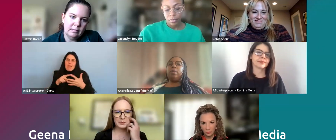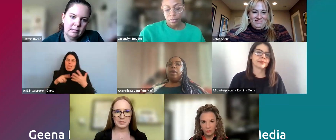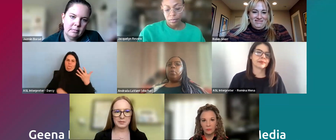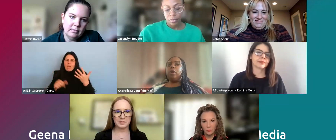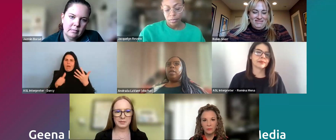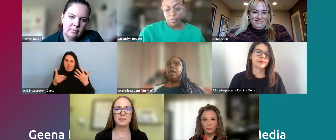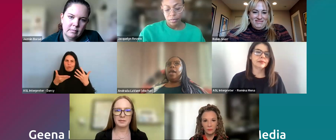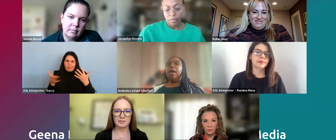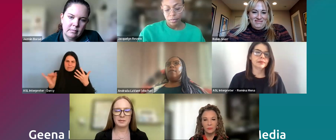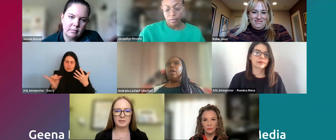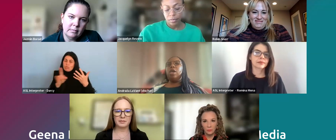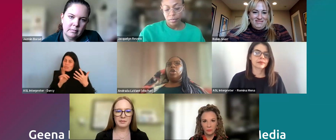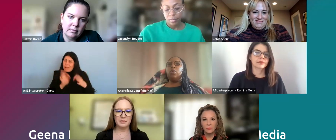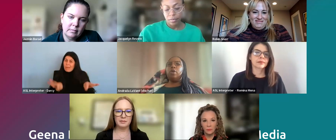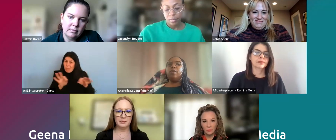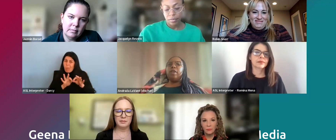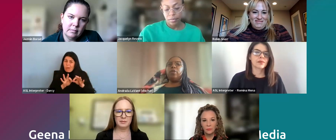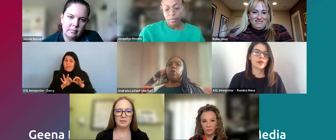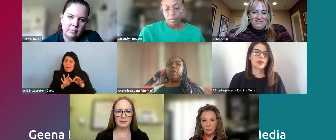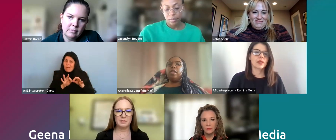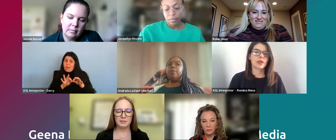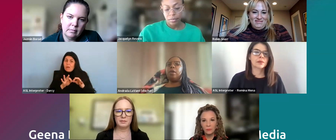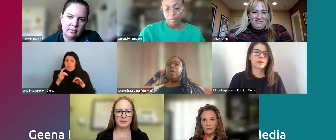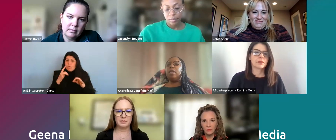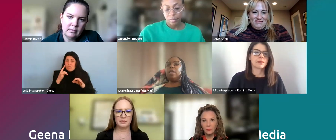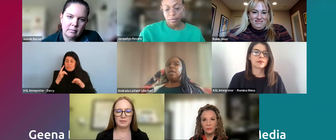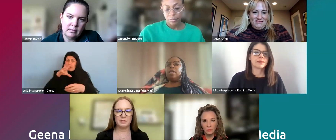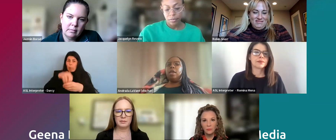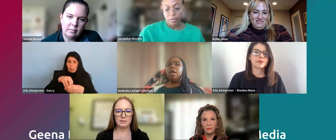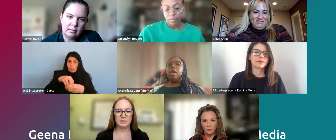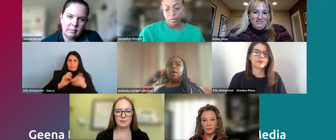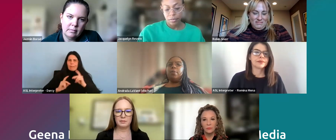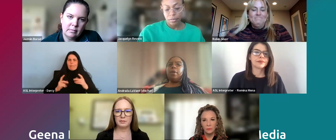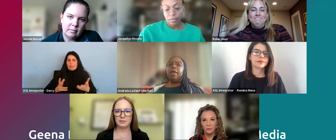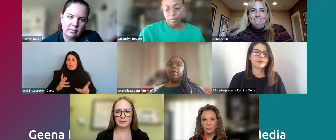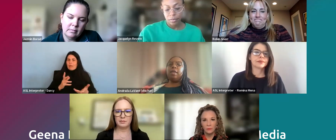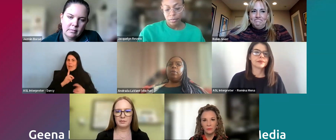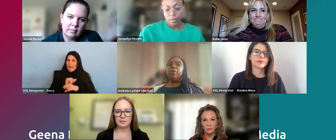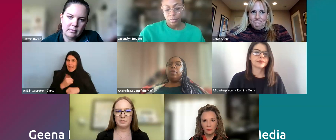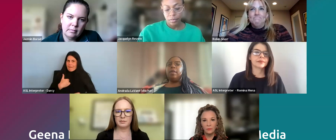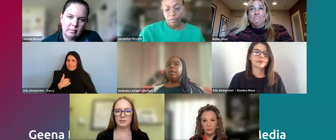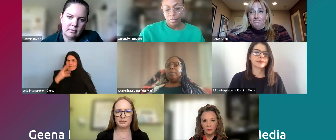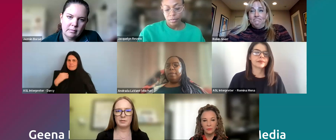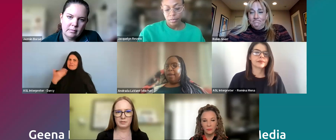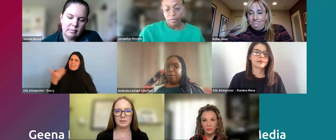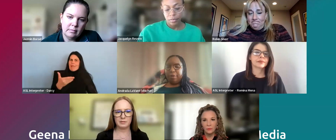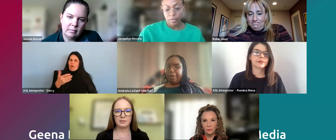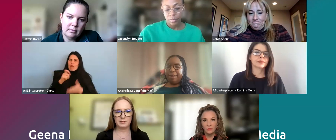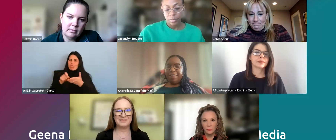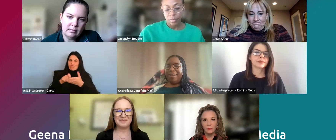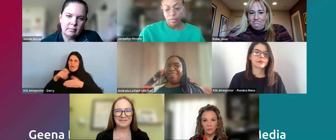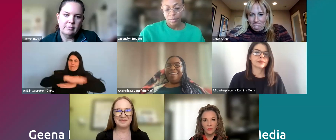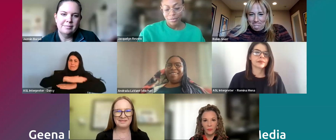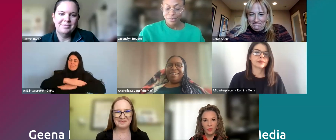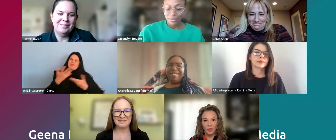is incredibly important to have, you know, those of us with the experiences at the table. So that's what I was going